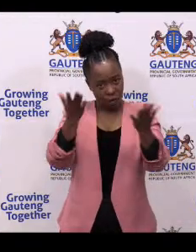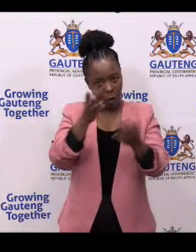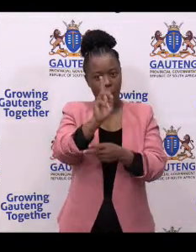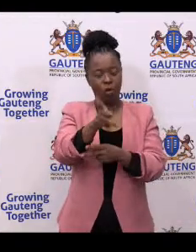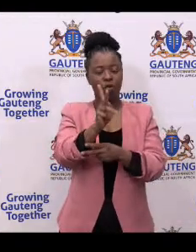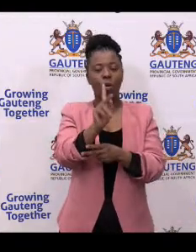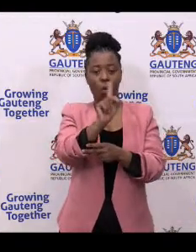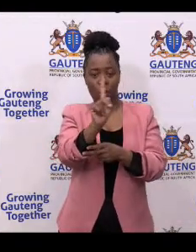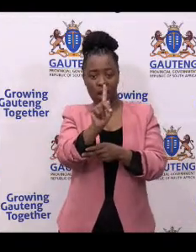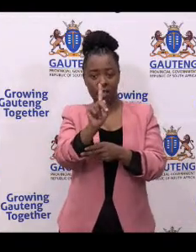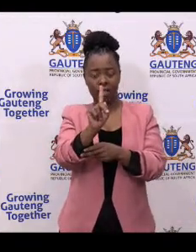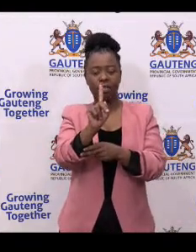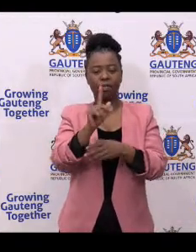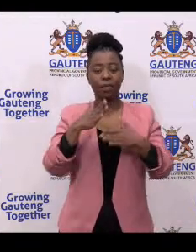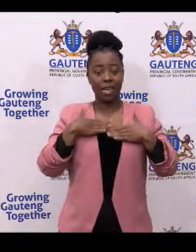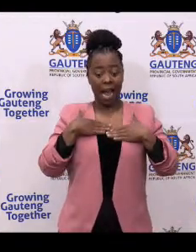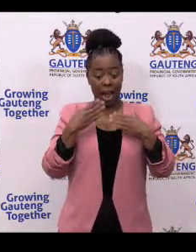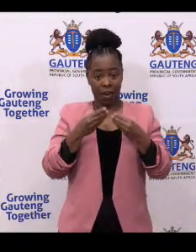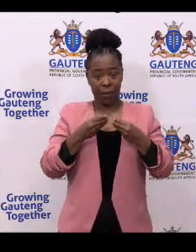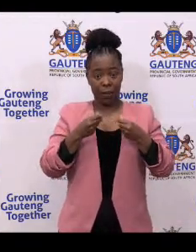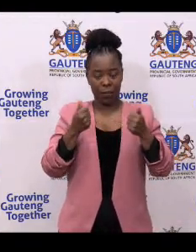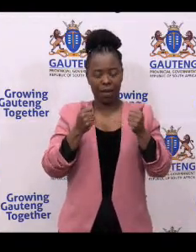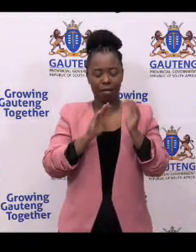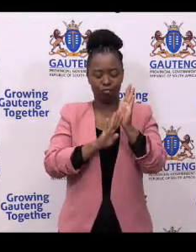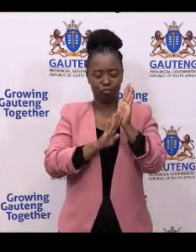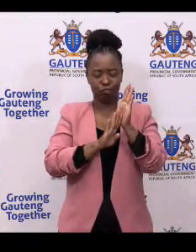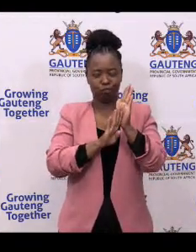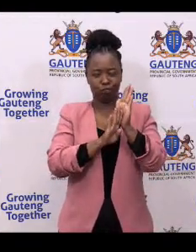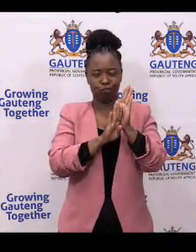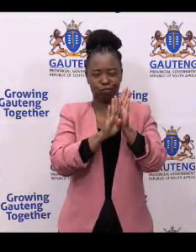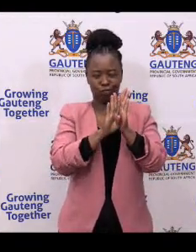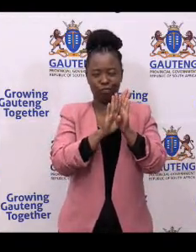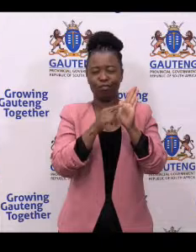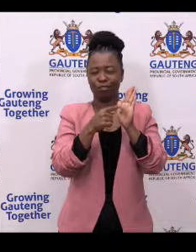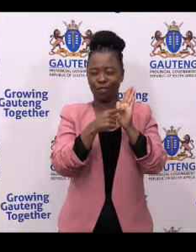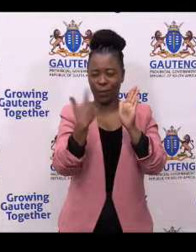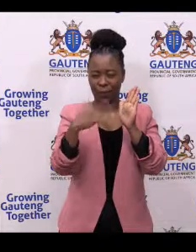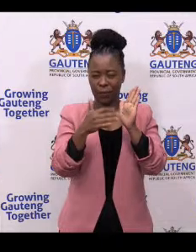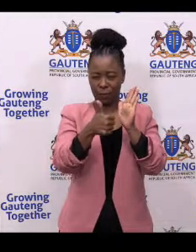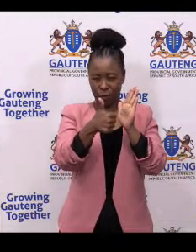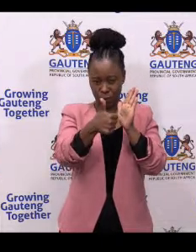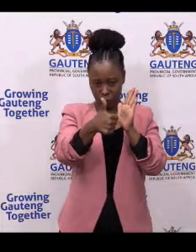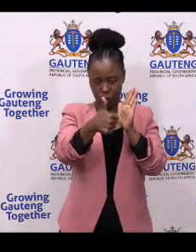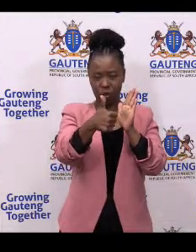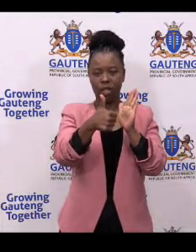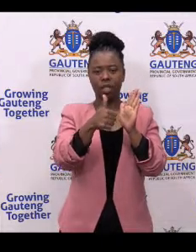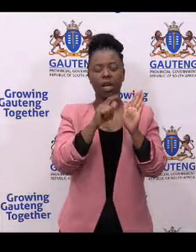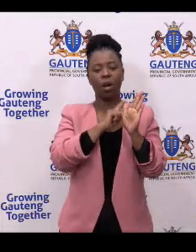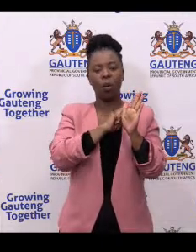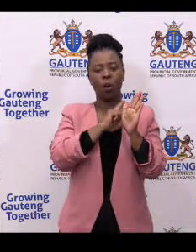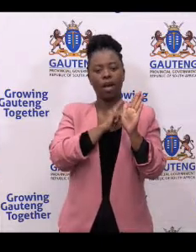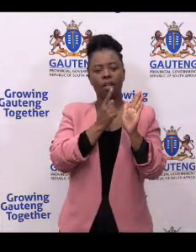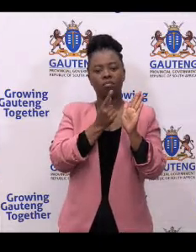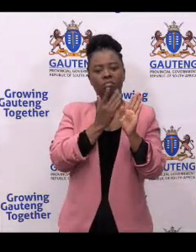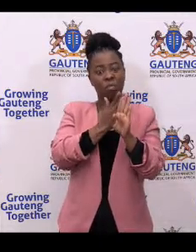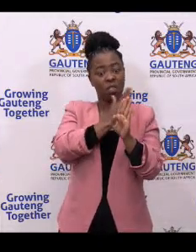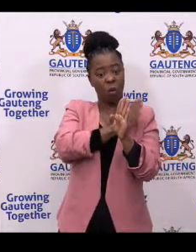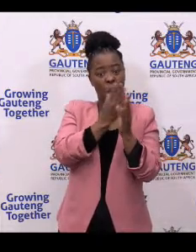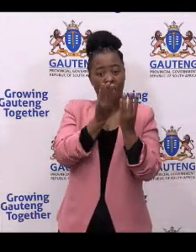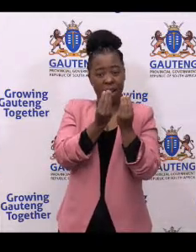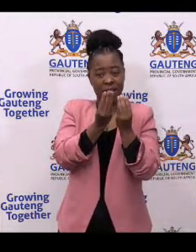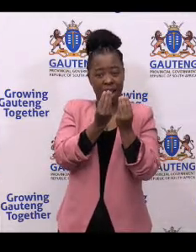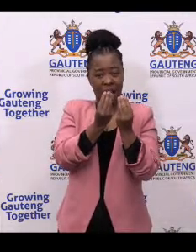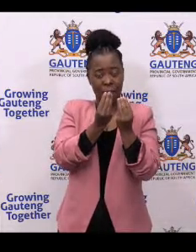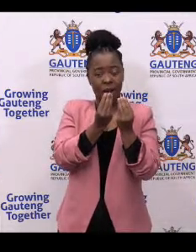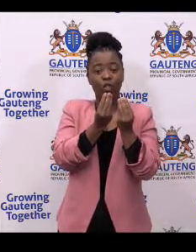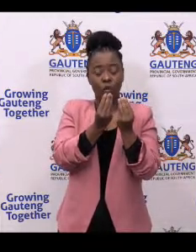that our recoveries have been increasing quite nicely in terms of the numbers that we have been having. At